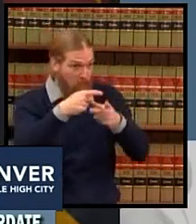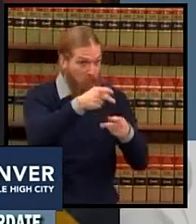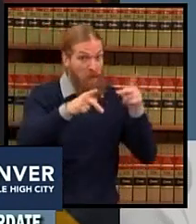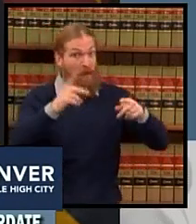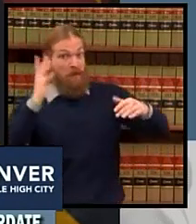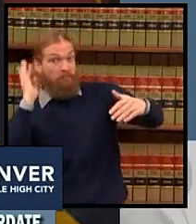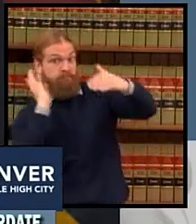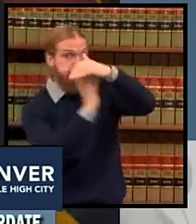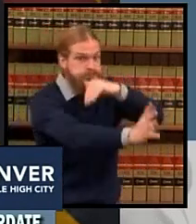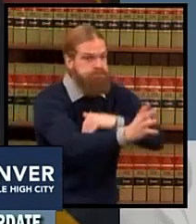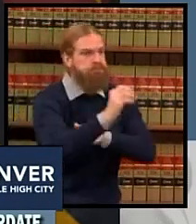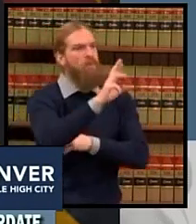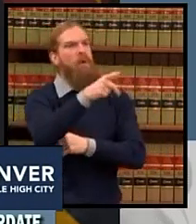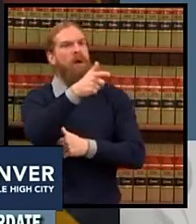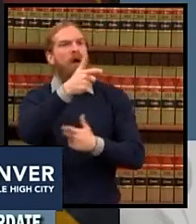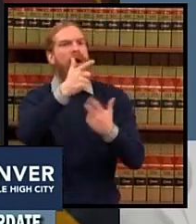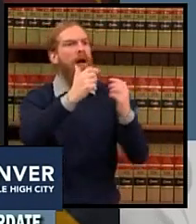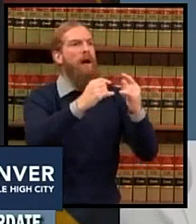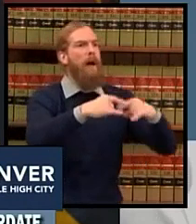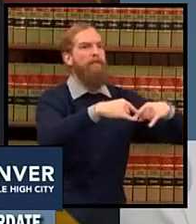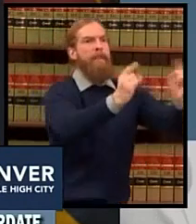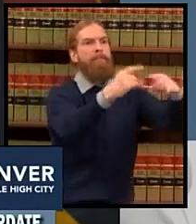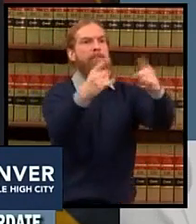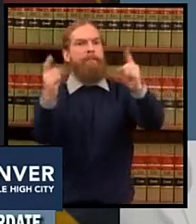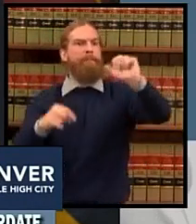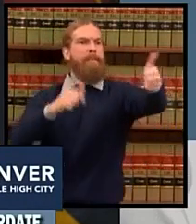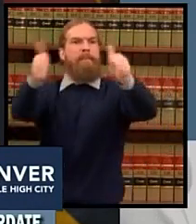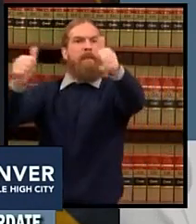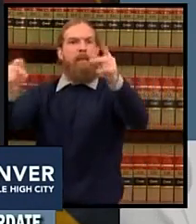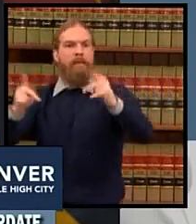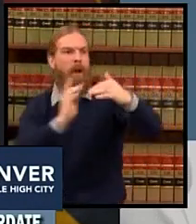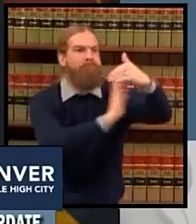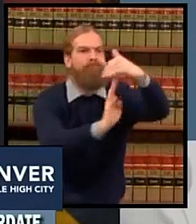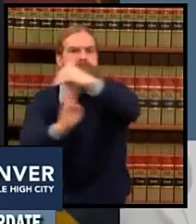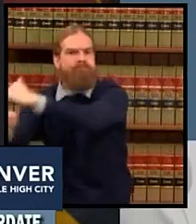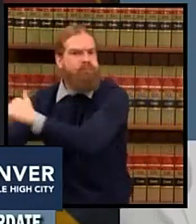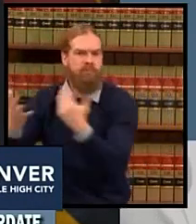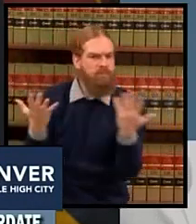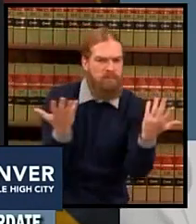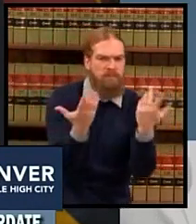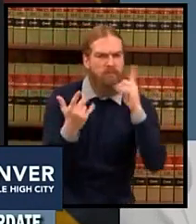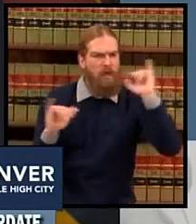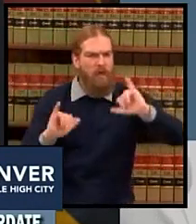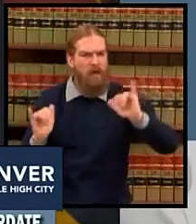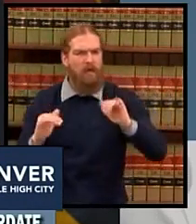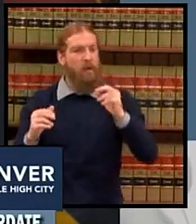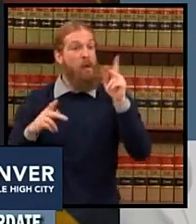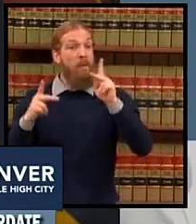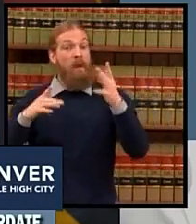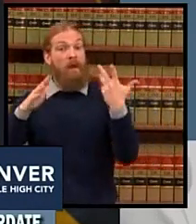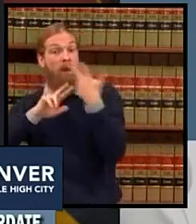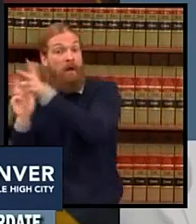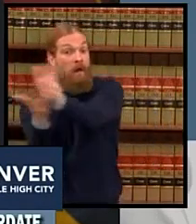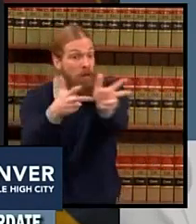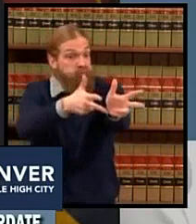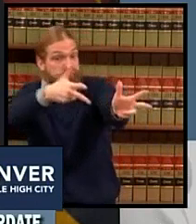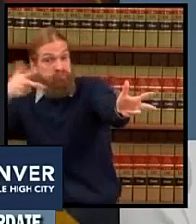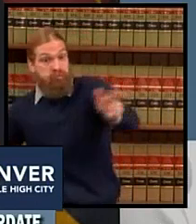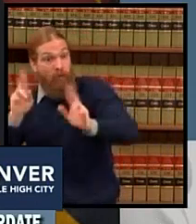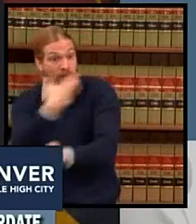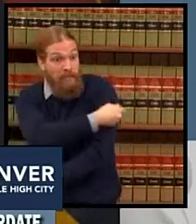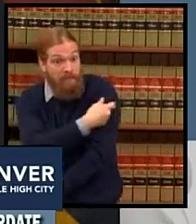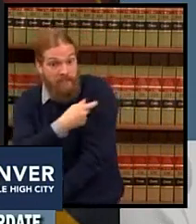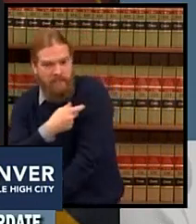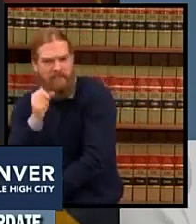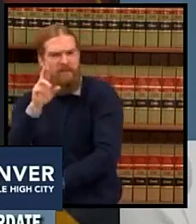do large drive-through sites and other partners doing pop-up sites. All great work, but the city is focused on